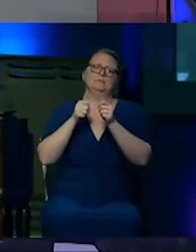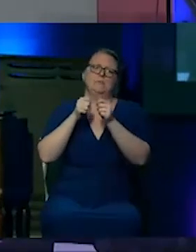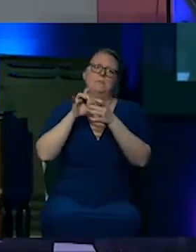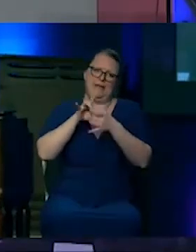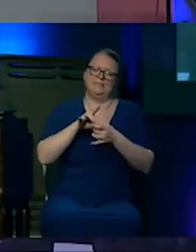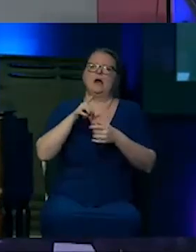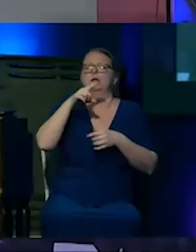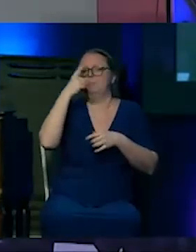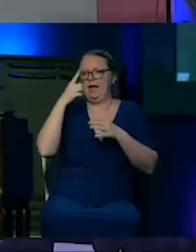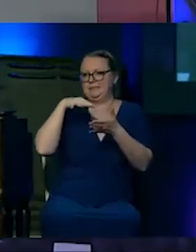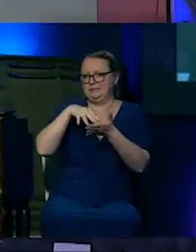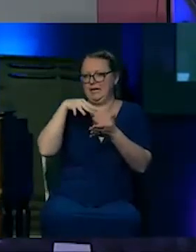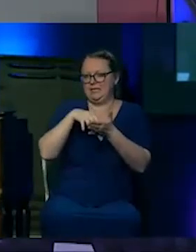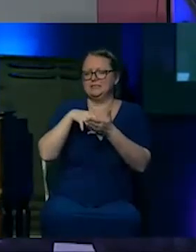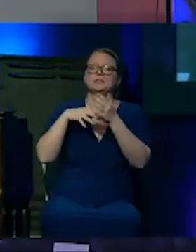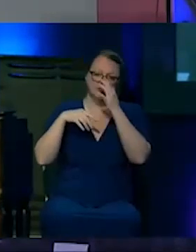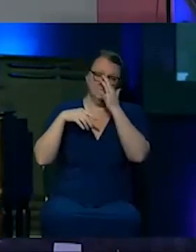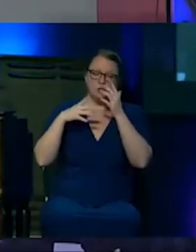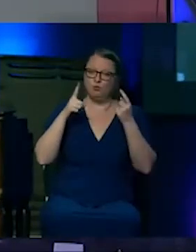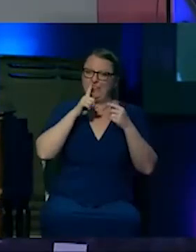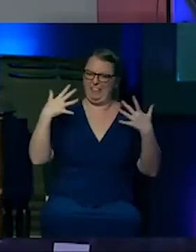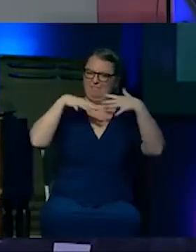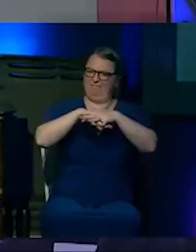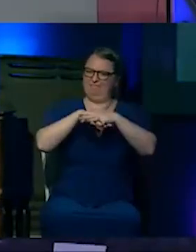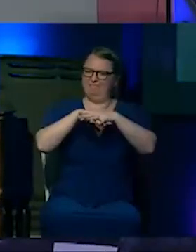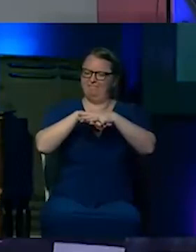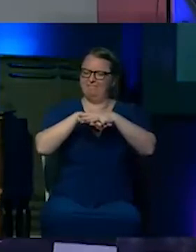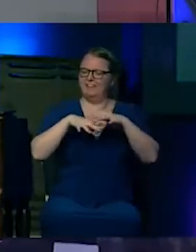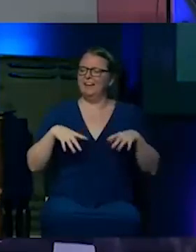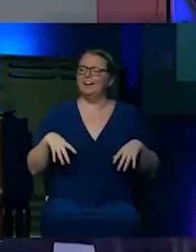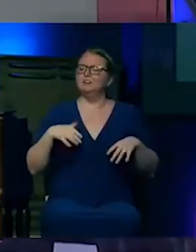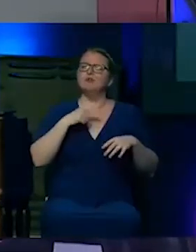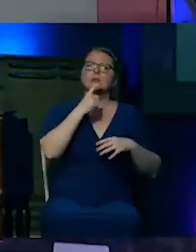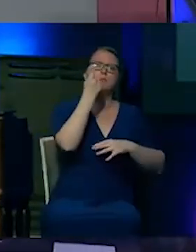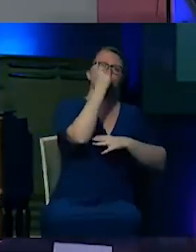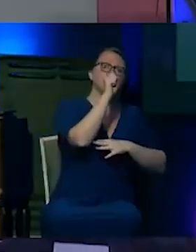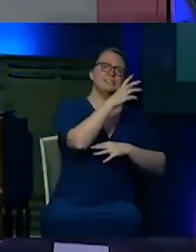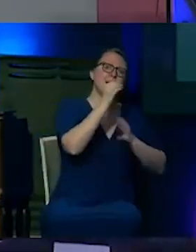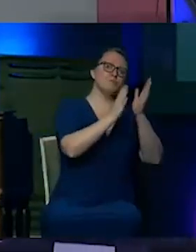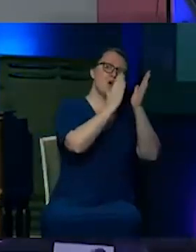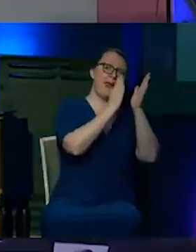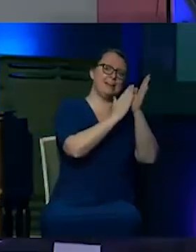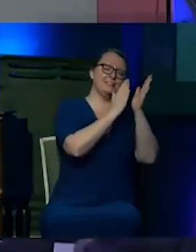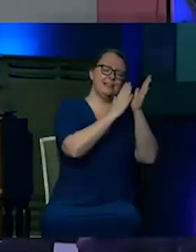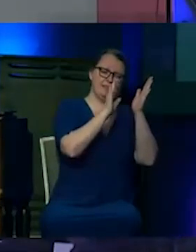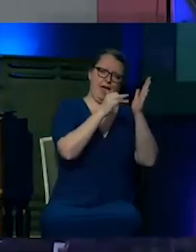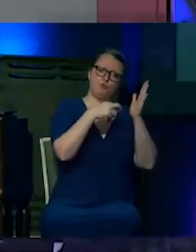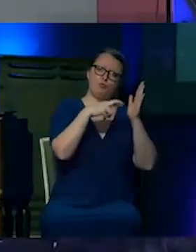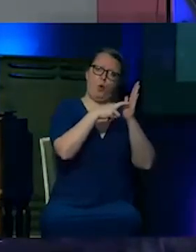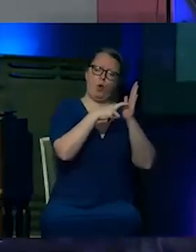theologically informed musicology. And, you know, there's books about like, for instance, like protest and praise and the role of, you